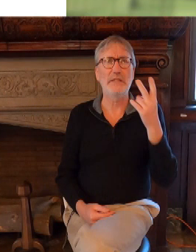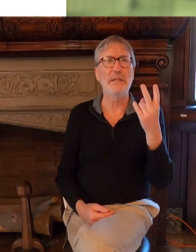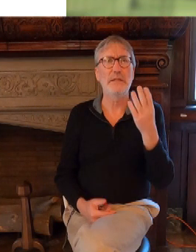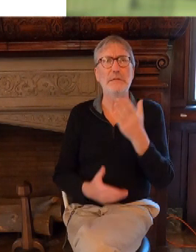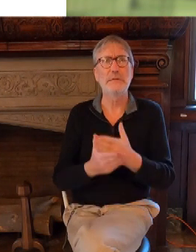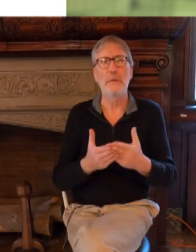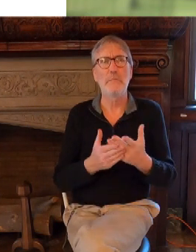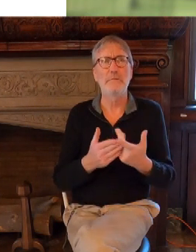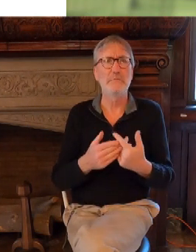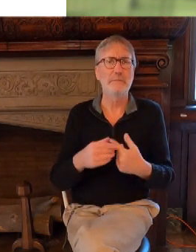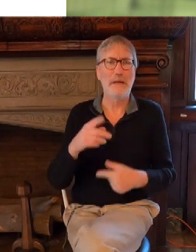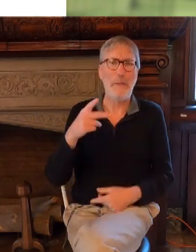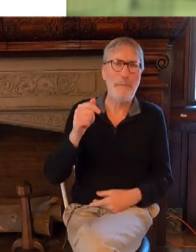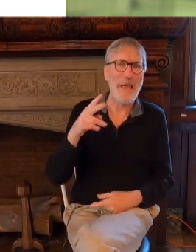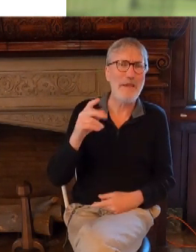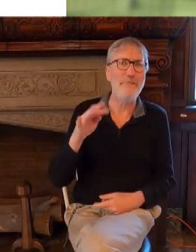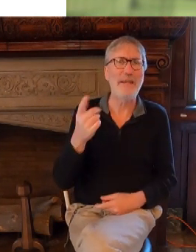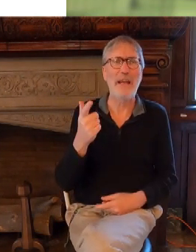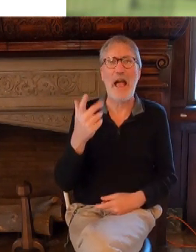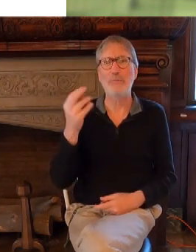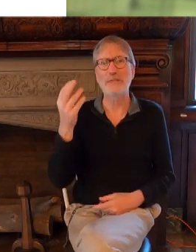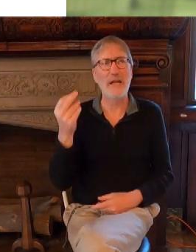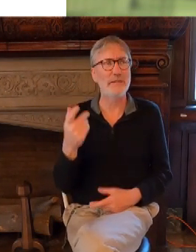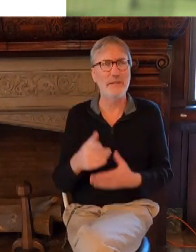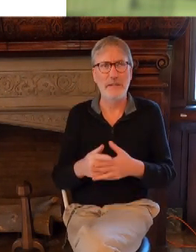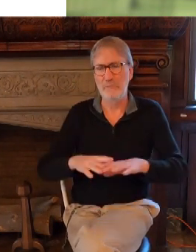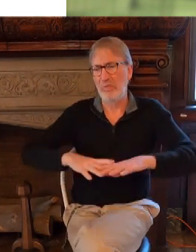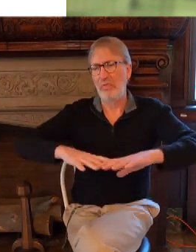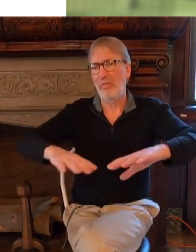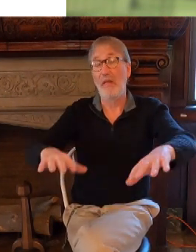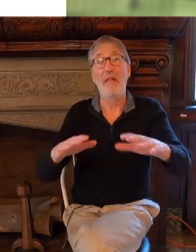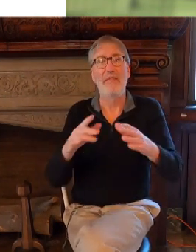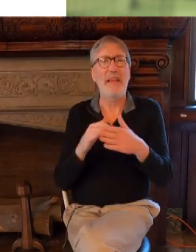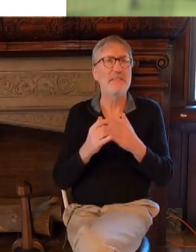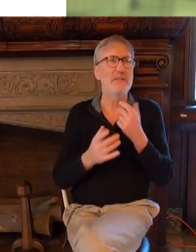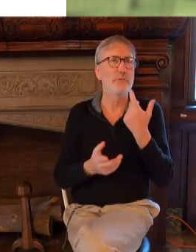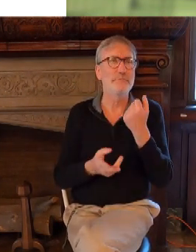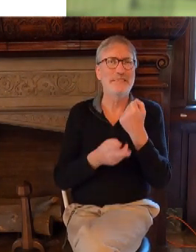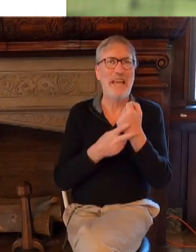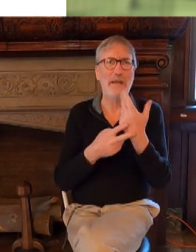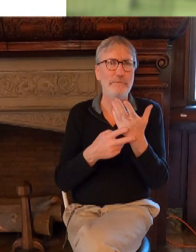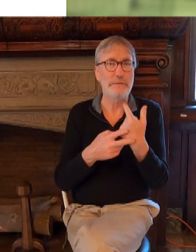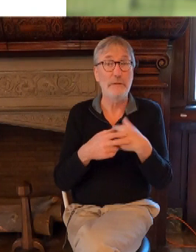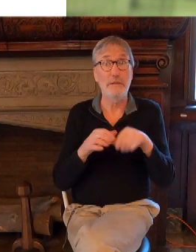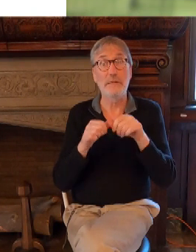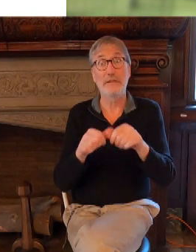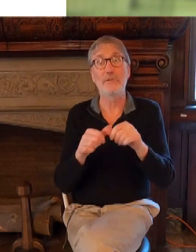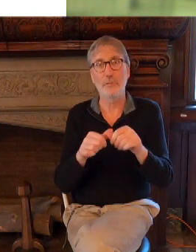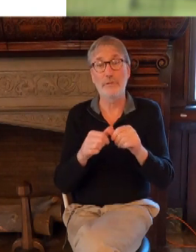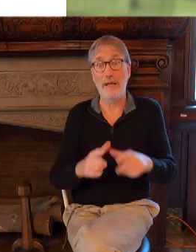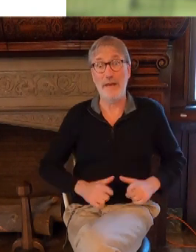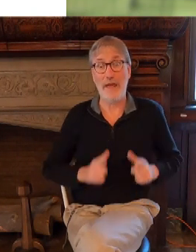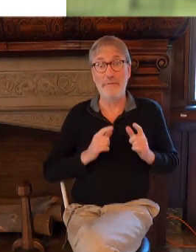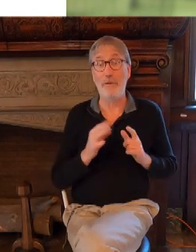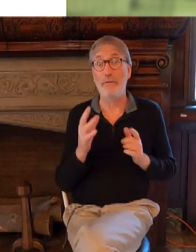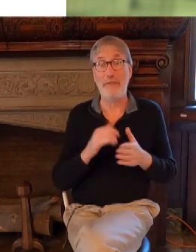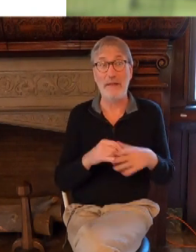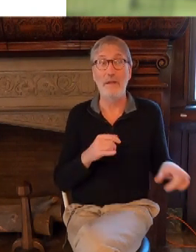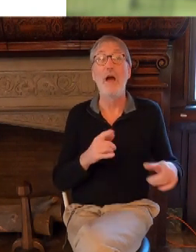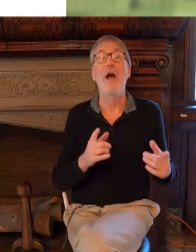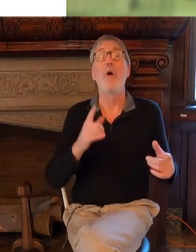interim paving going on outside. That's really just to preserve the life of the pavement until we can get out with our